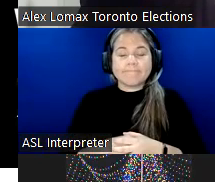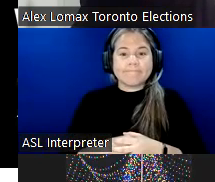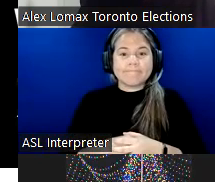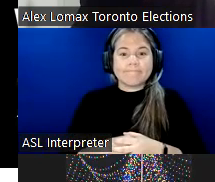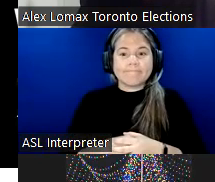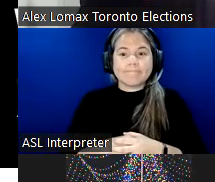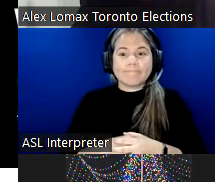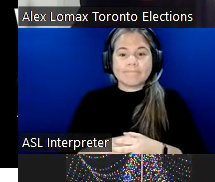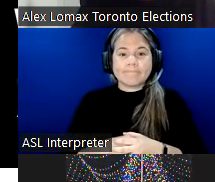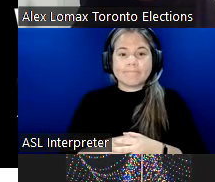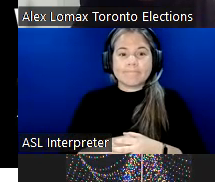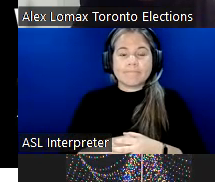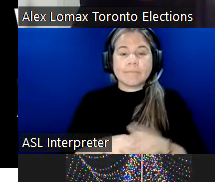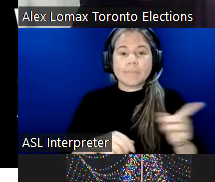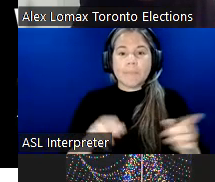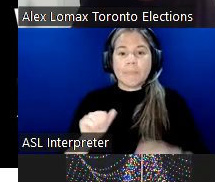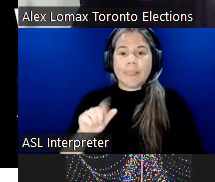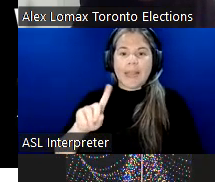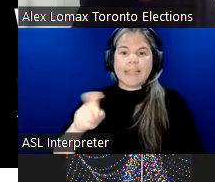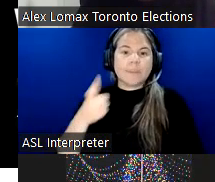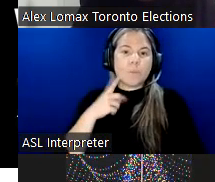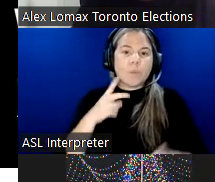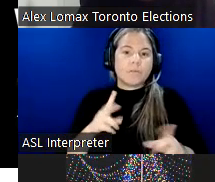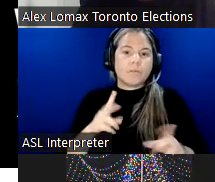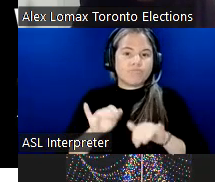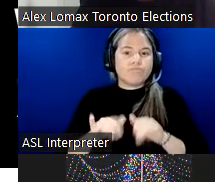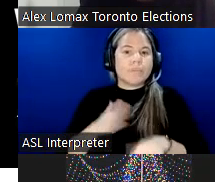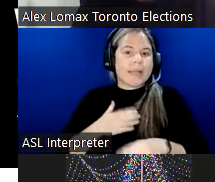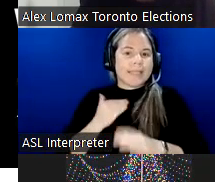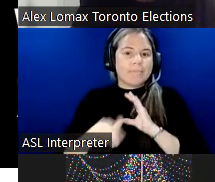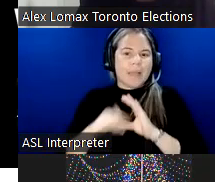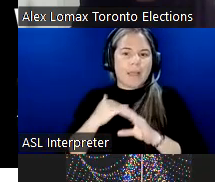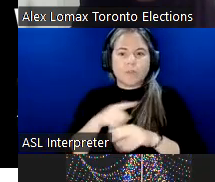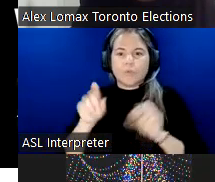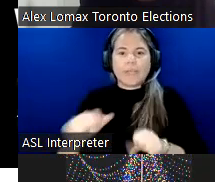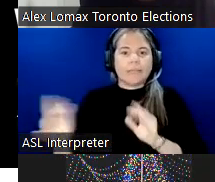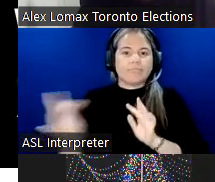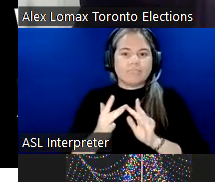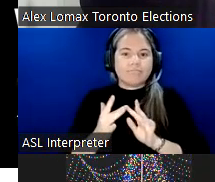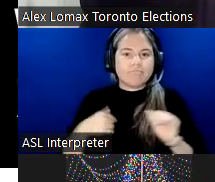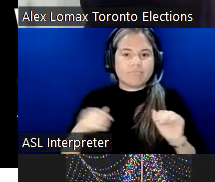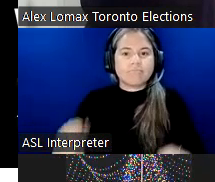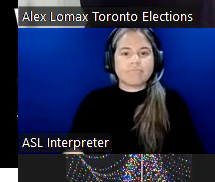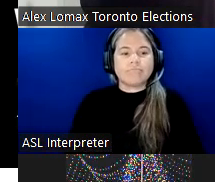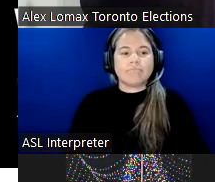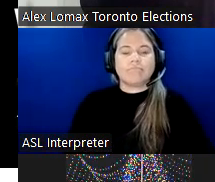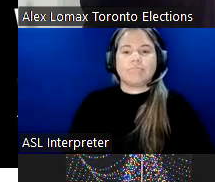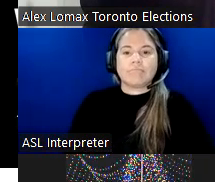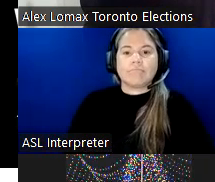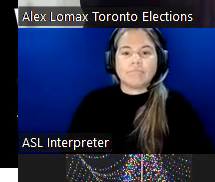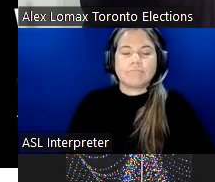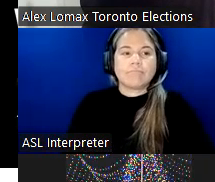Oops. I'm just going to put my email in the chat so everybody can see it.